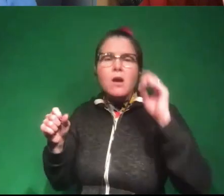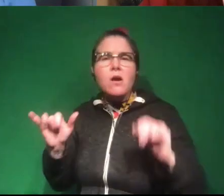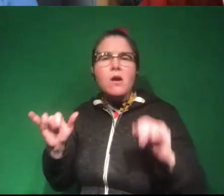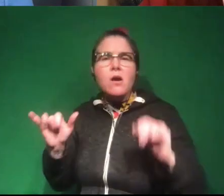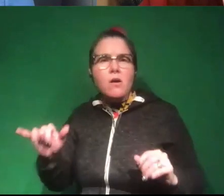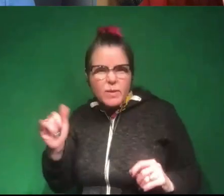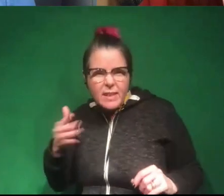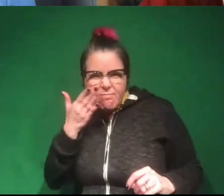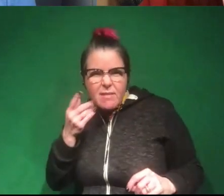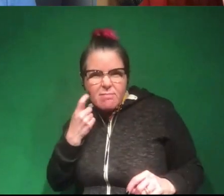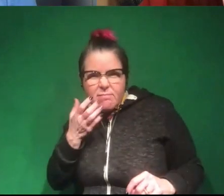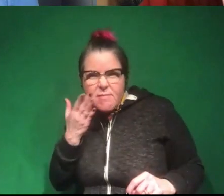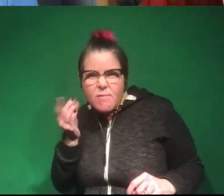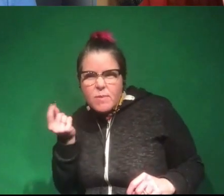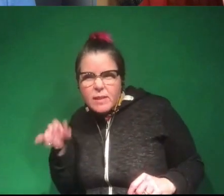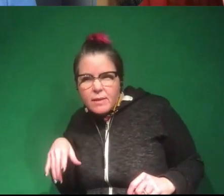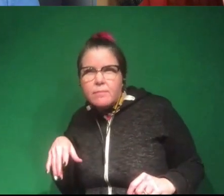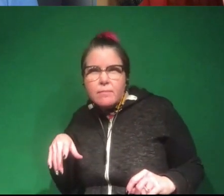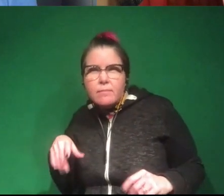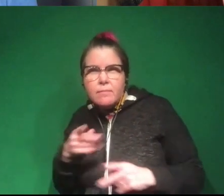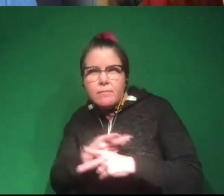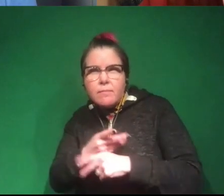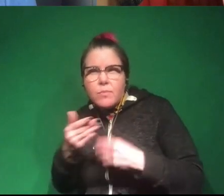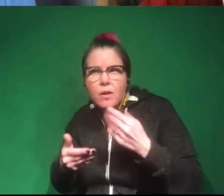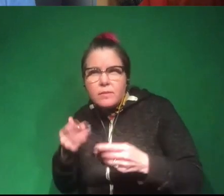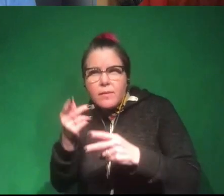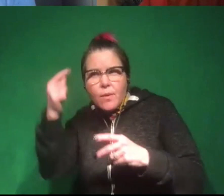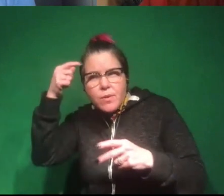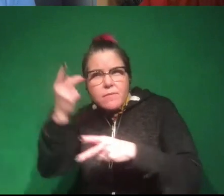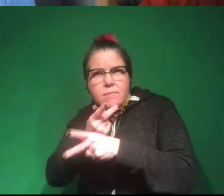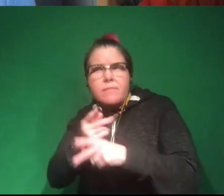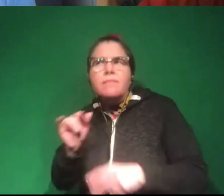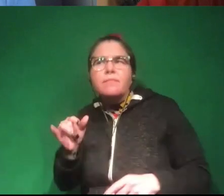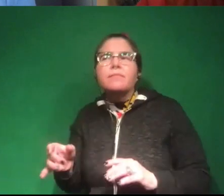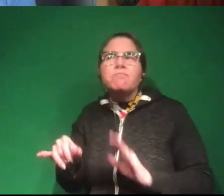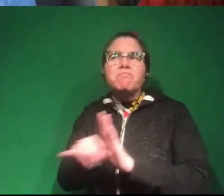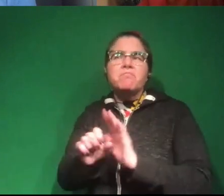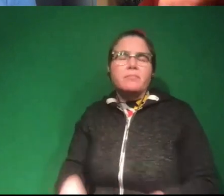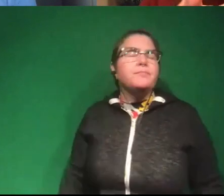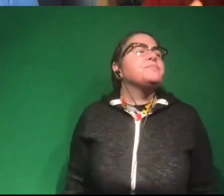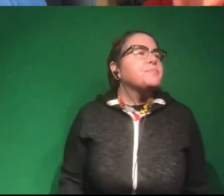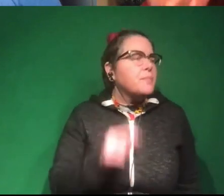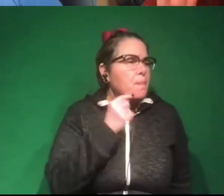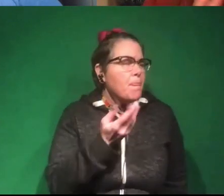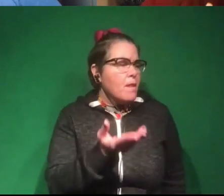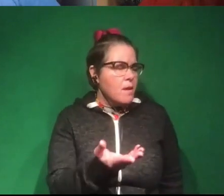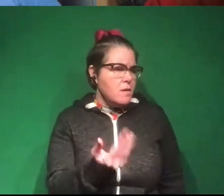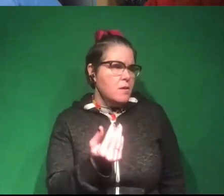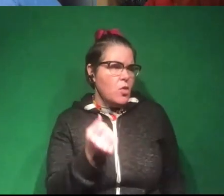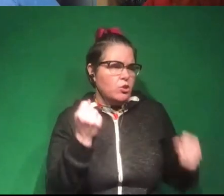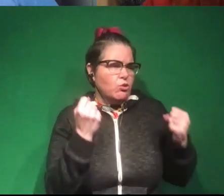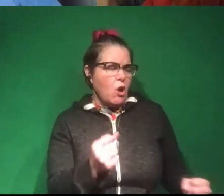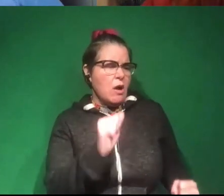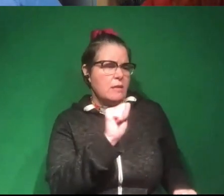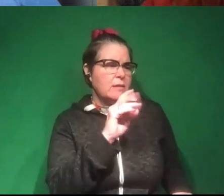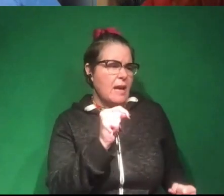was that smell that we just smelled?" and process it in their brains. Cool. What is like the strongest ant and how much